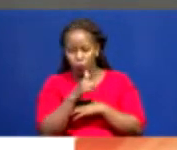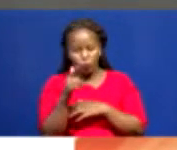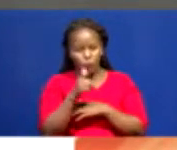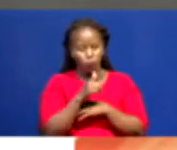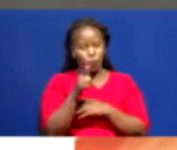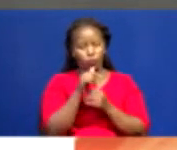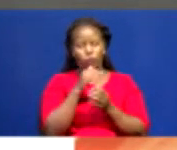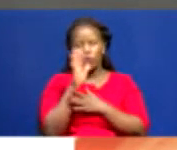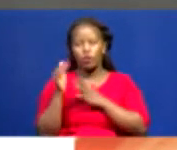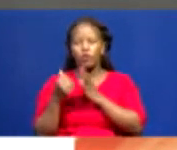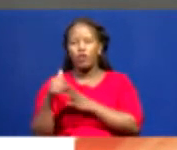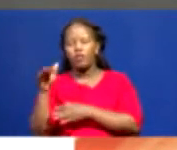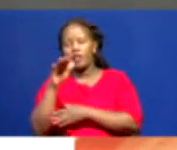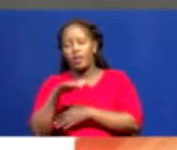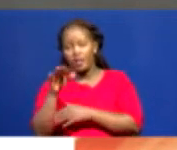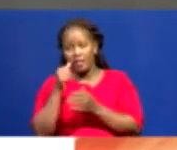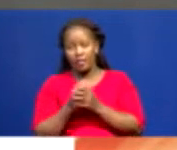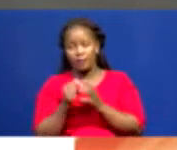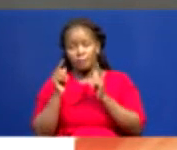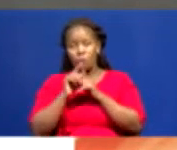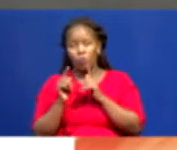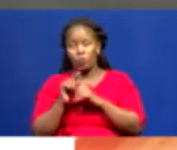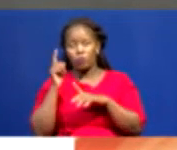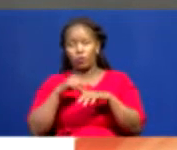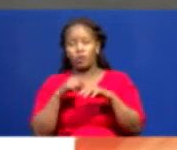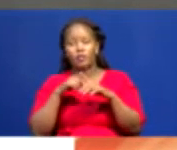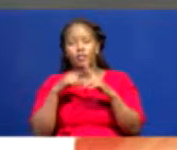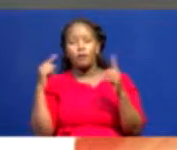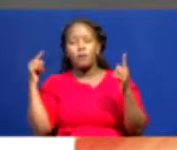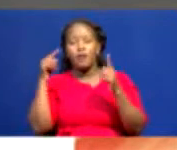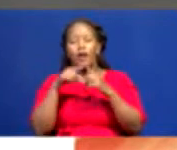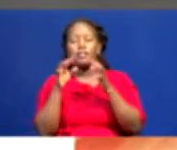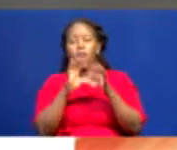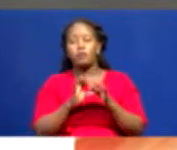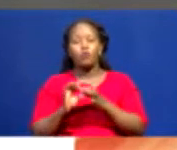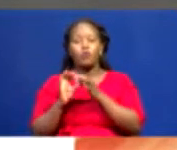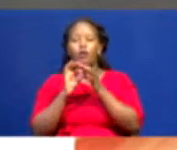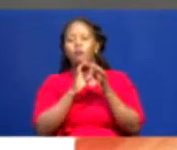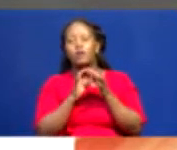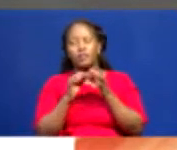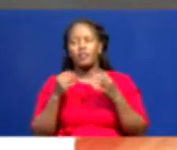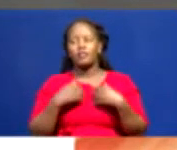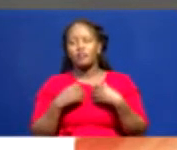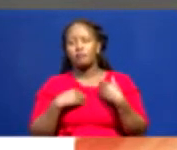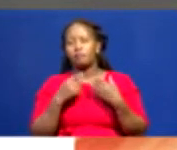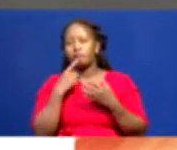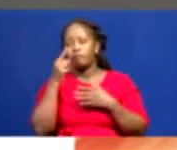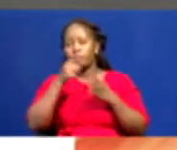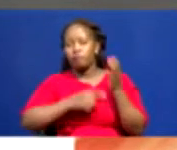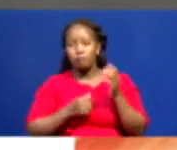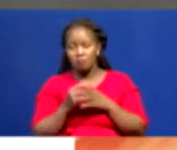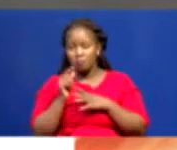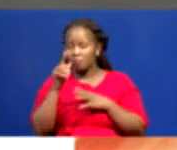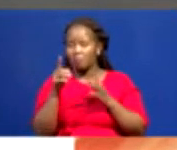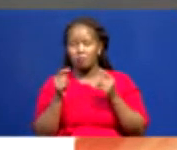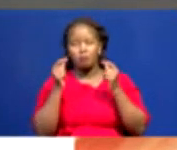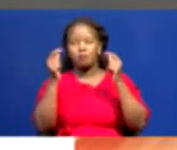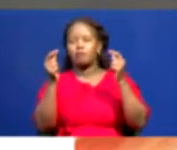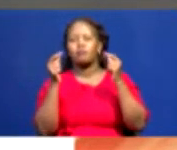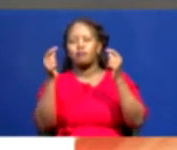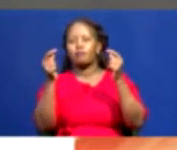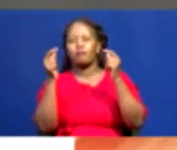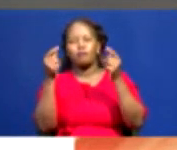these areas. This as the Azimio la Umoja One Kenya Coalition christened these demonstrations organizations as